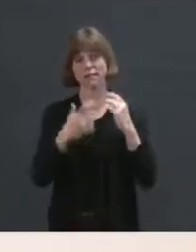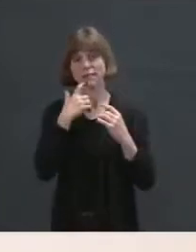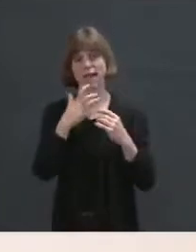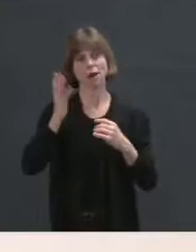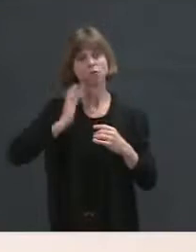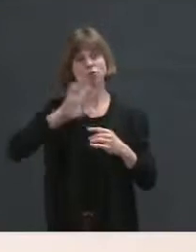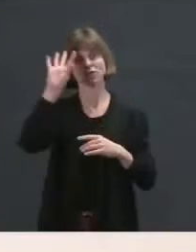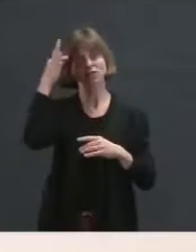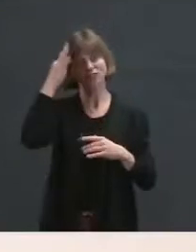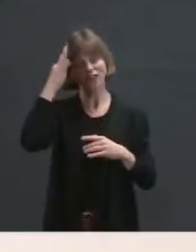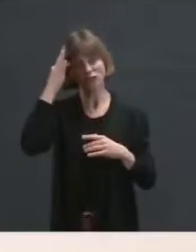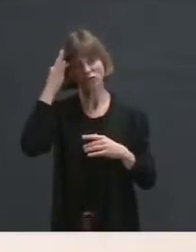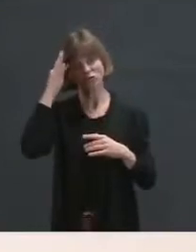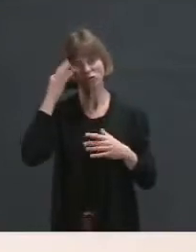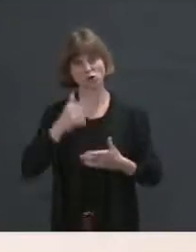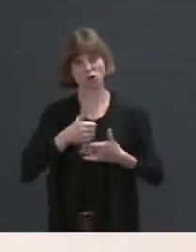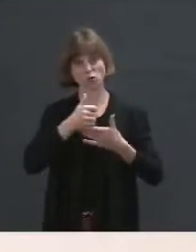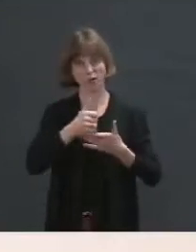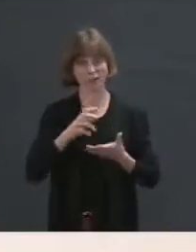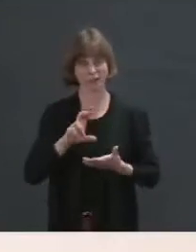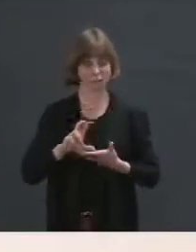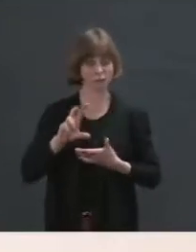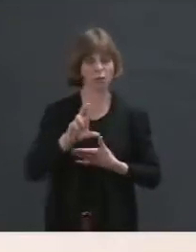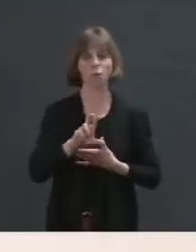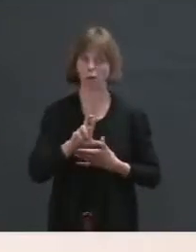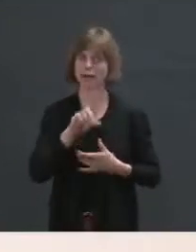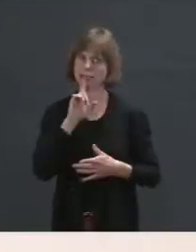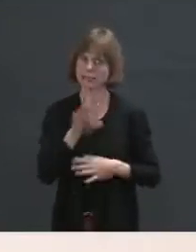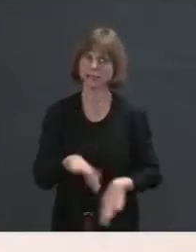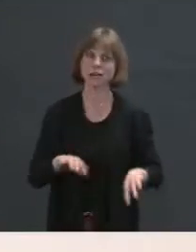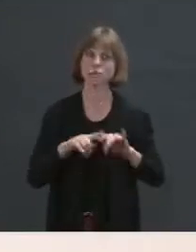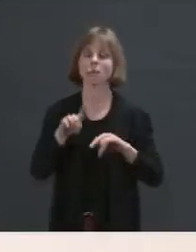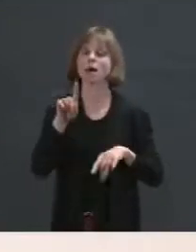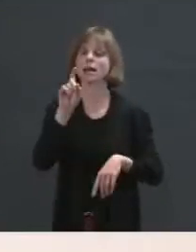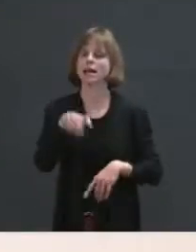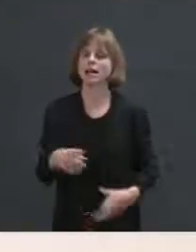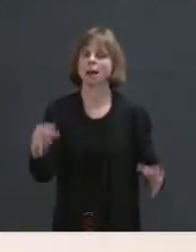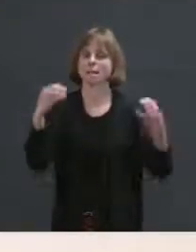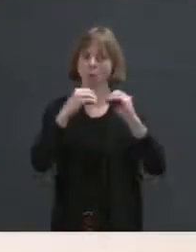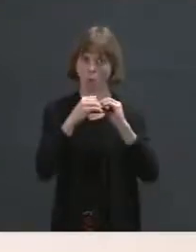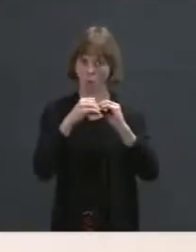measures have been essential, but more must be done to put the country on a trajectory for a